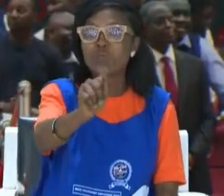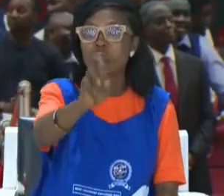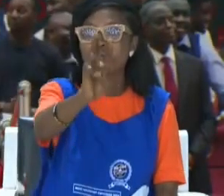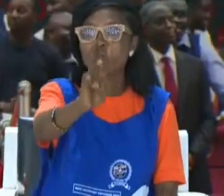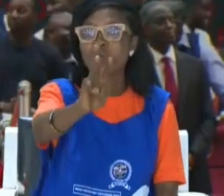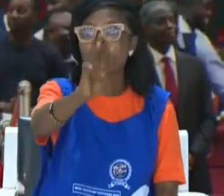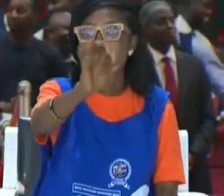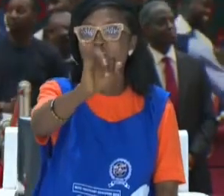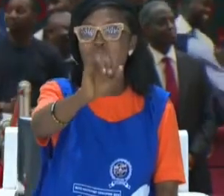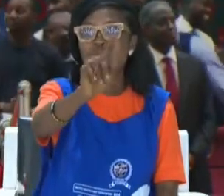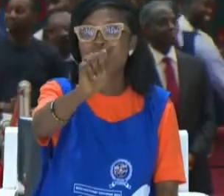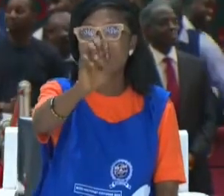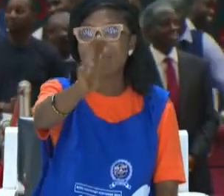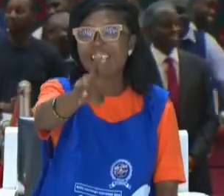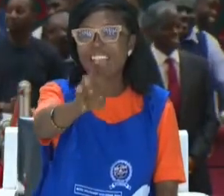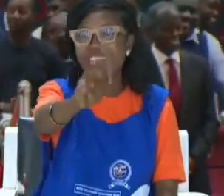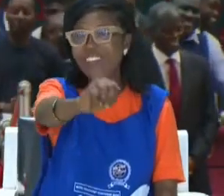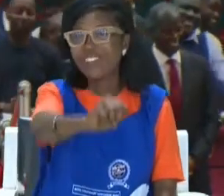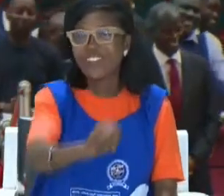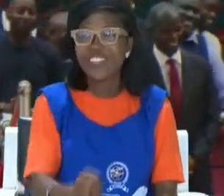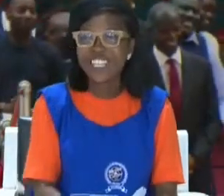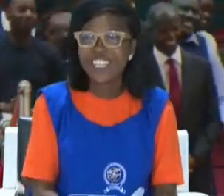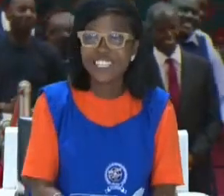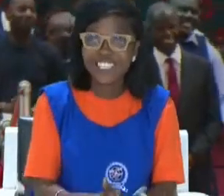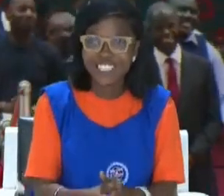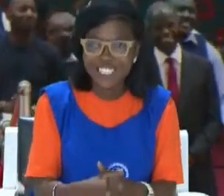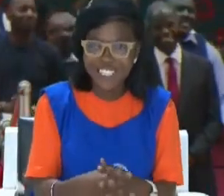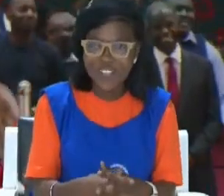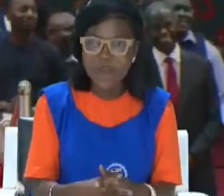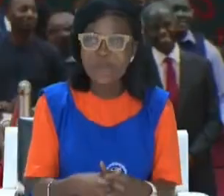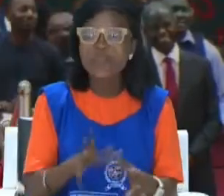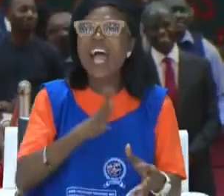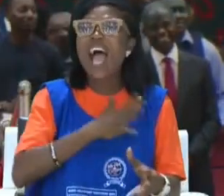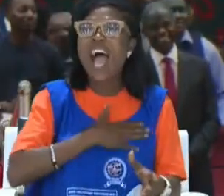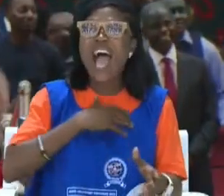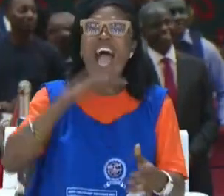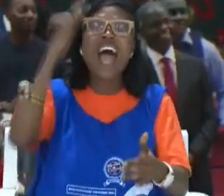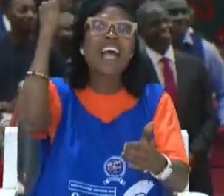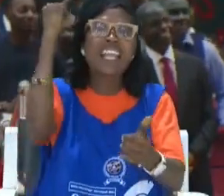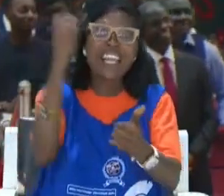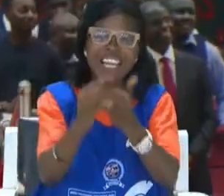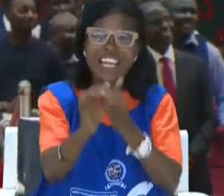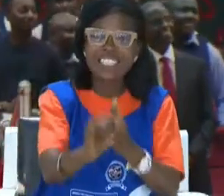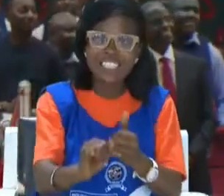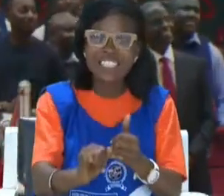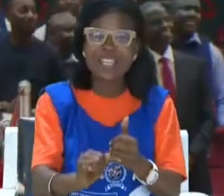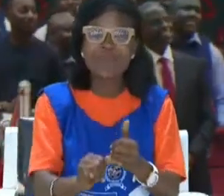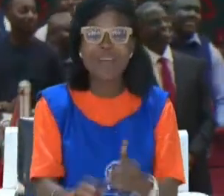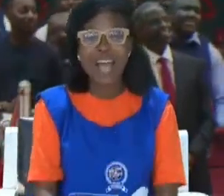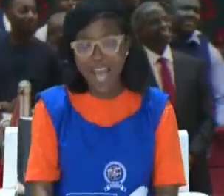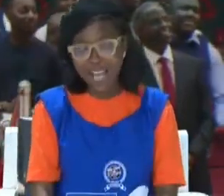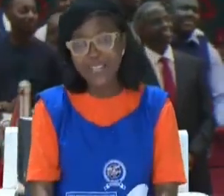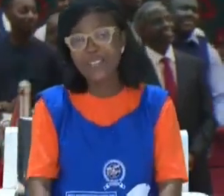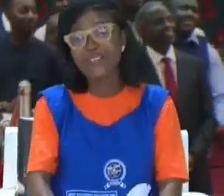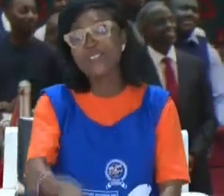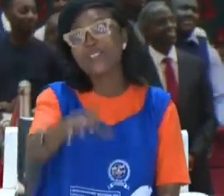You know the rest of the story. And then finally download them